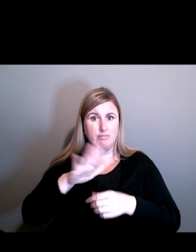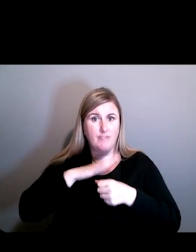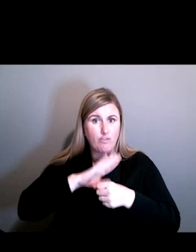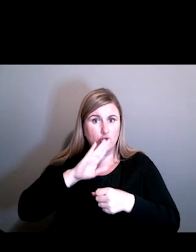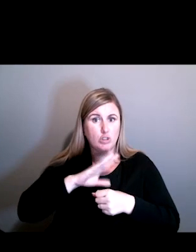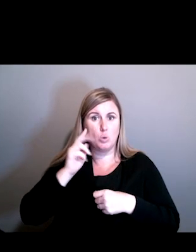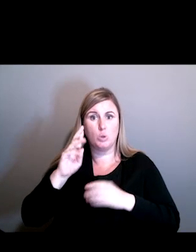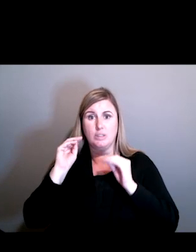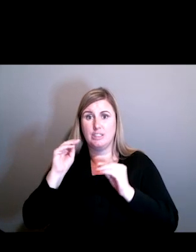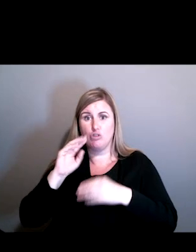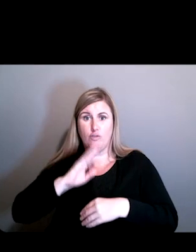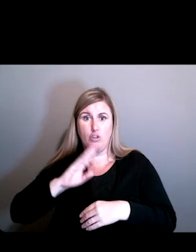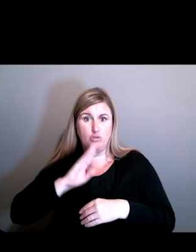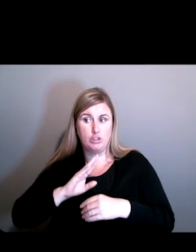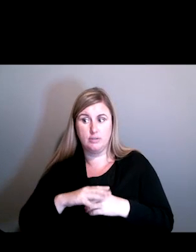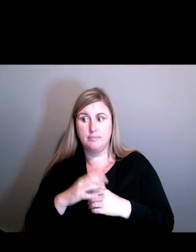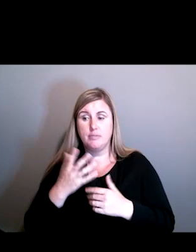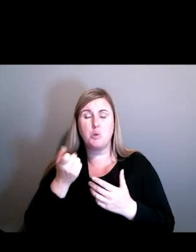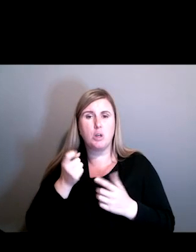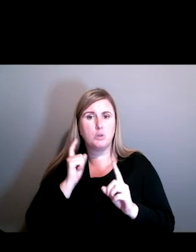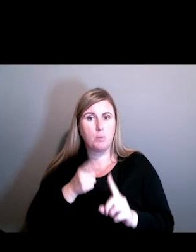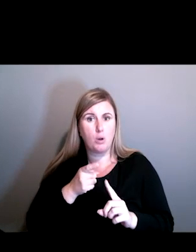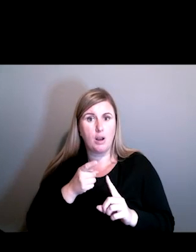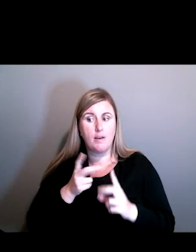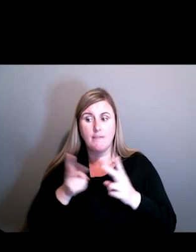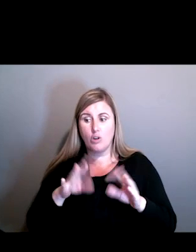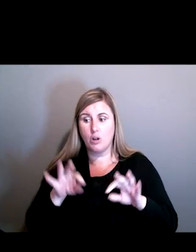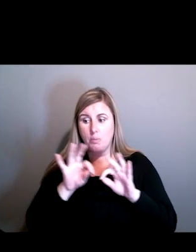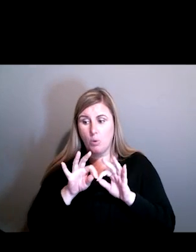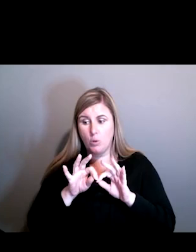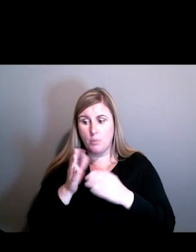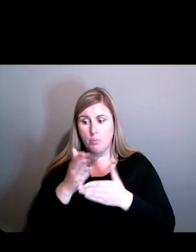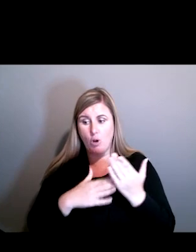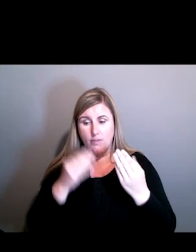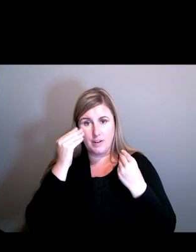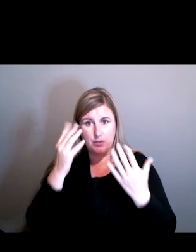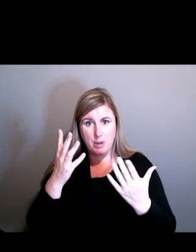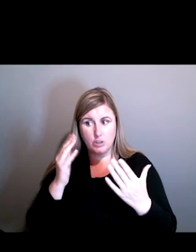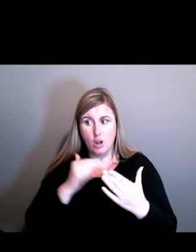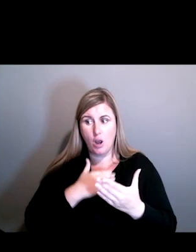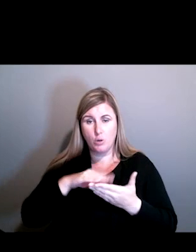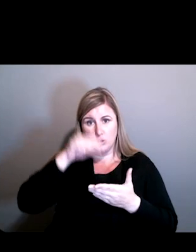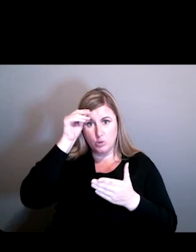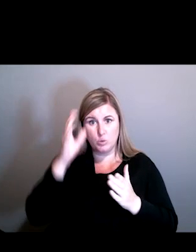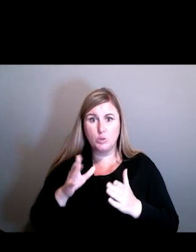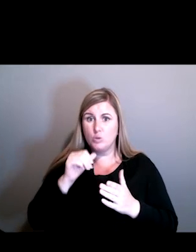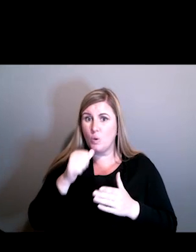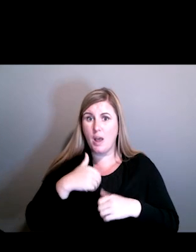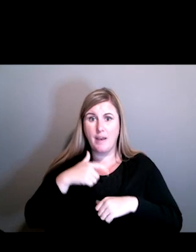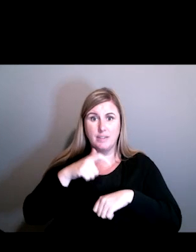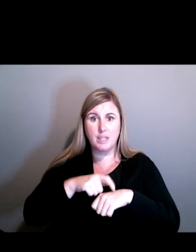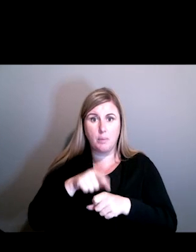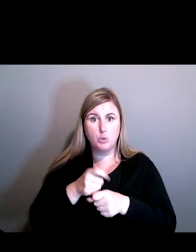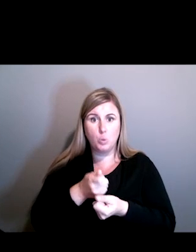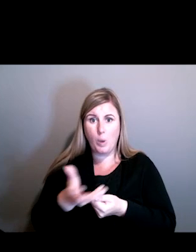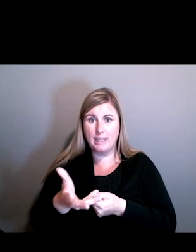students' frustration or teachers' frustration. I just want to point out a very important piece of information. Our students